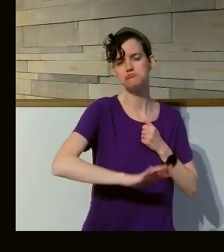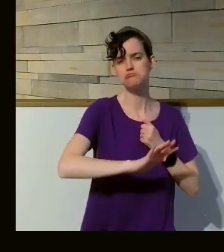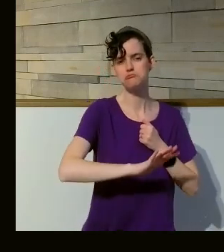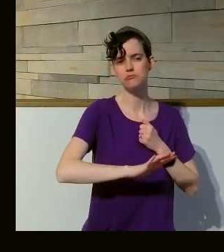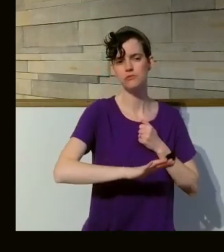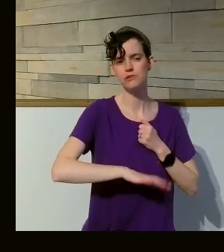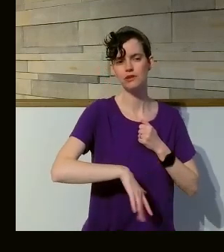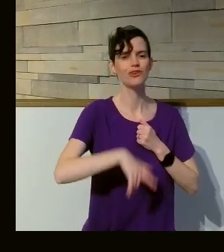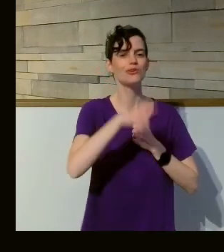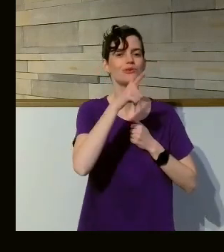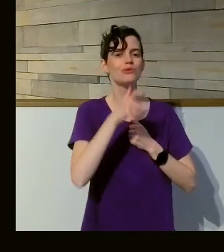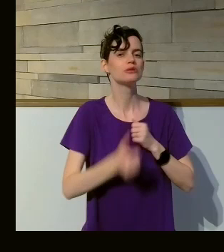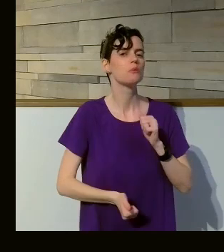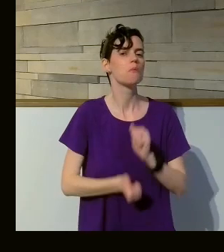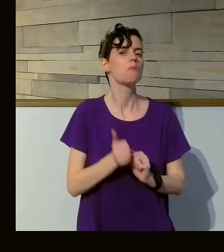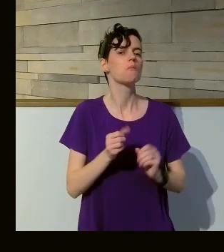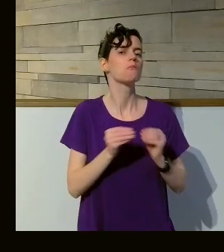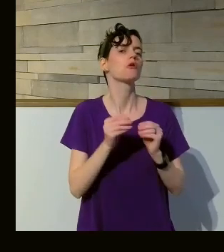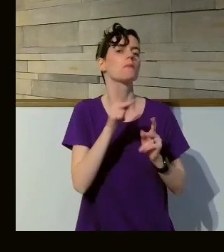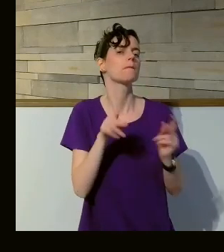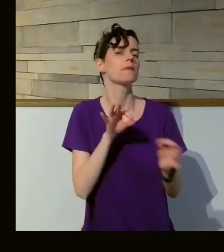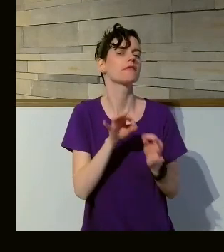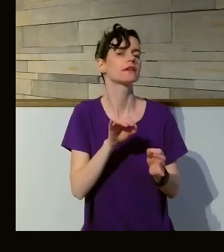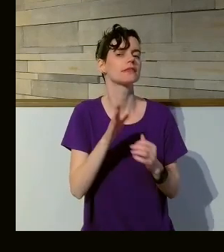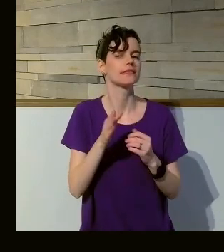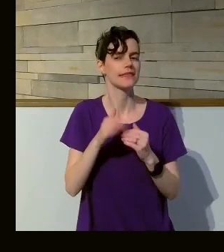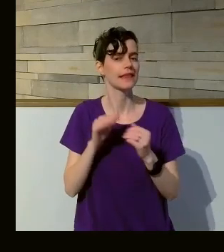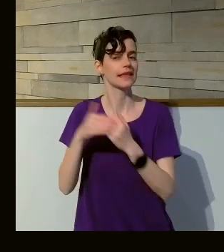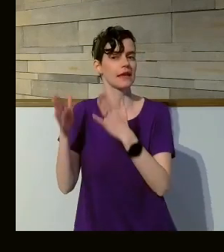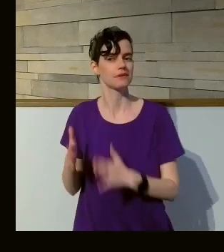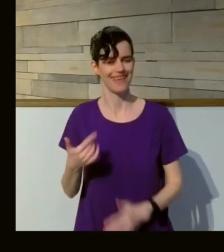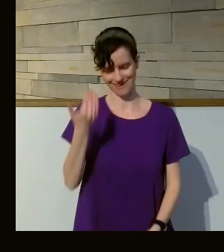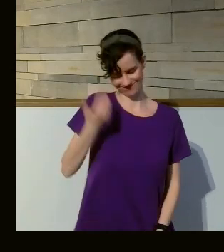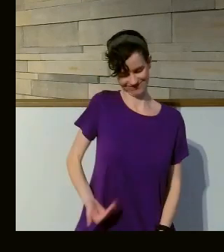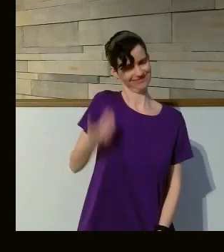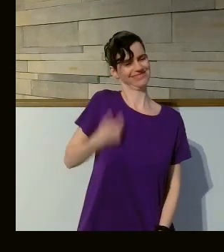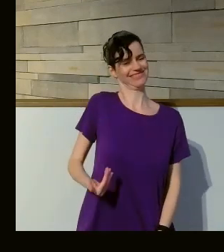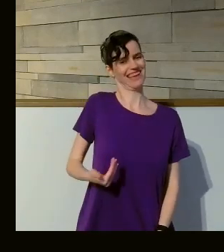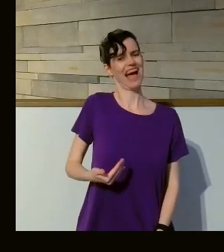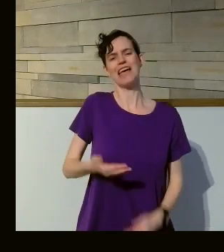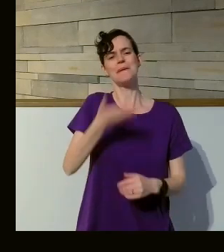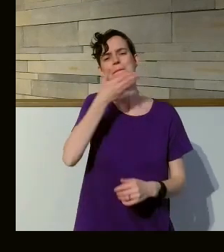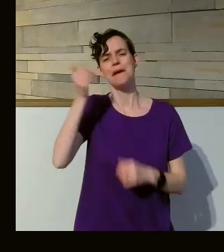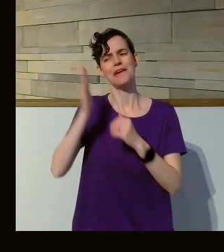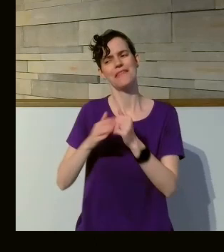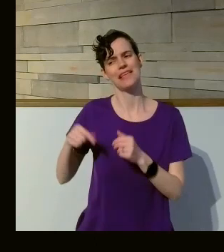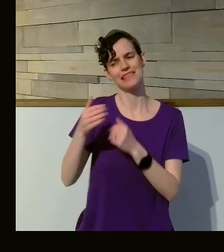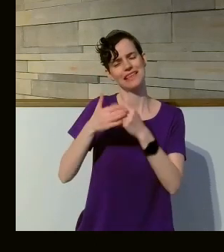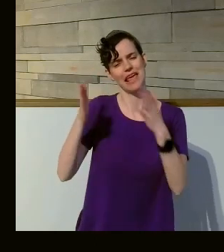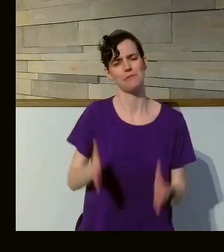Guess who is more perfect than his neighbors? Me, I am. I am better than my neighbors,